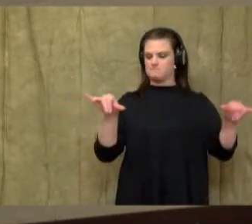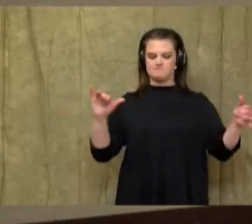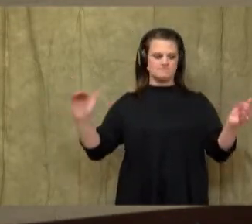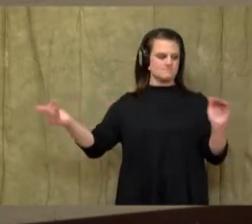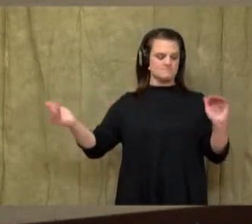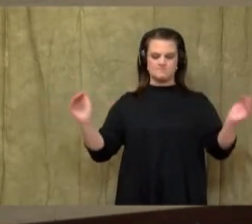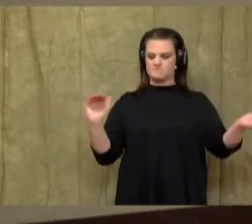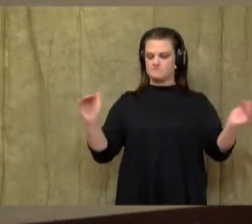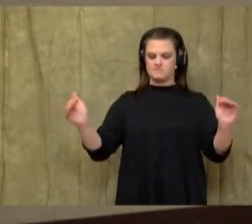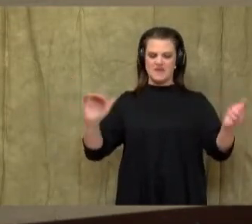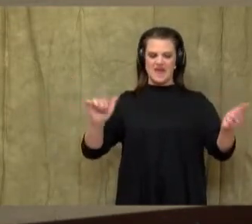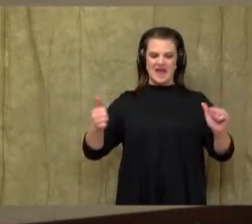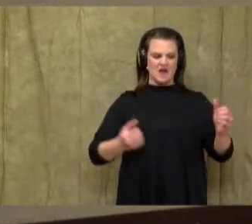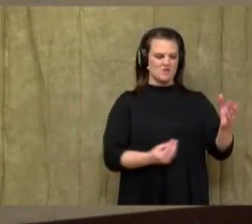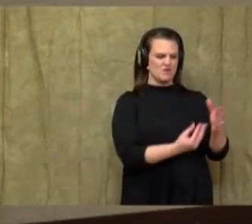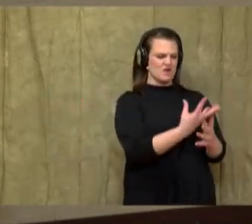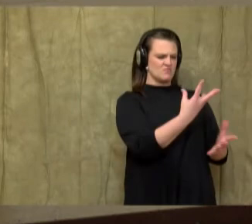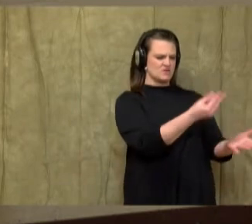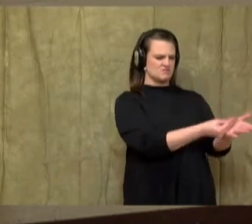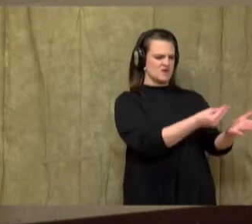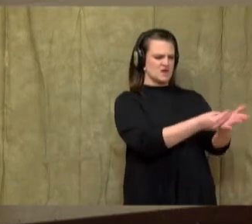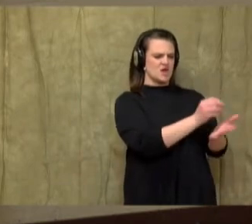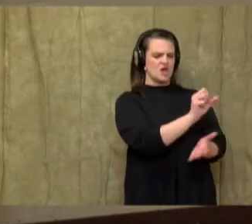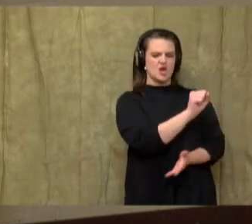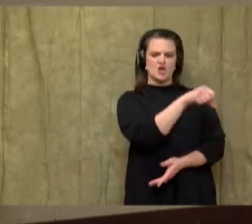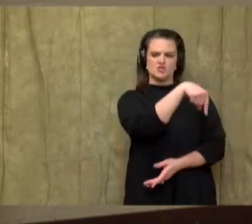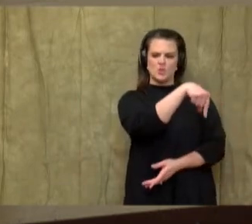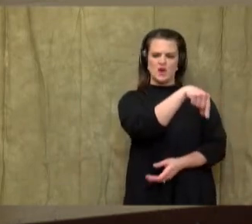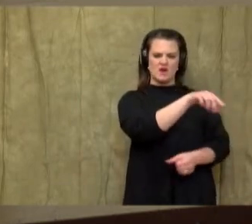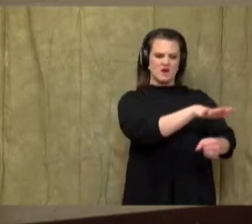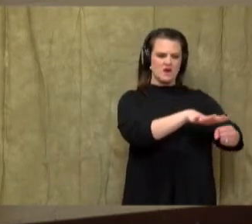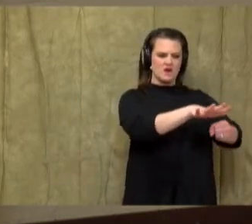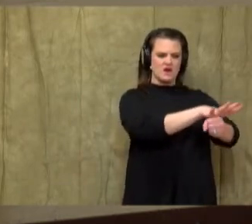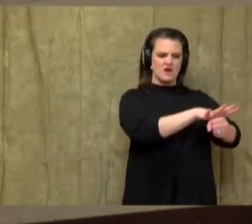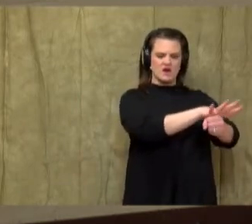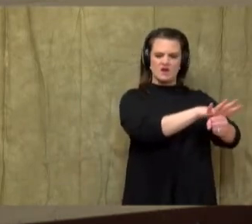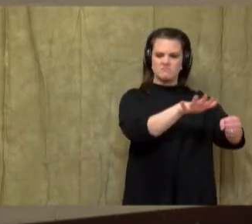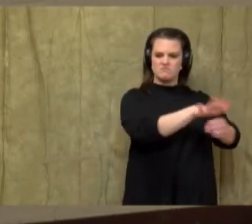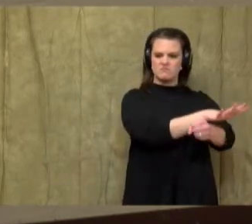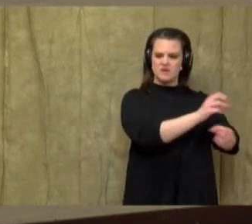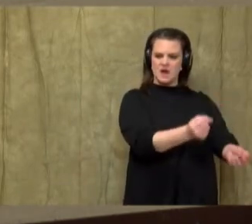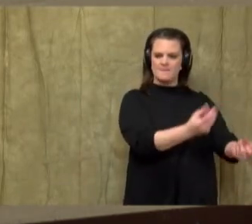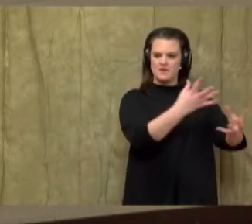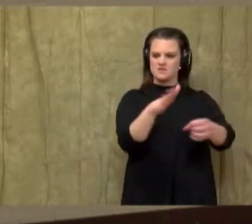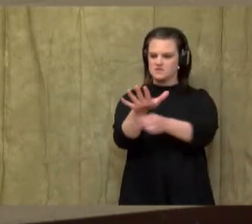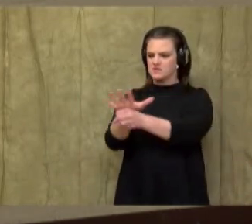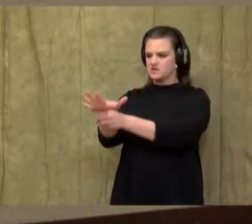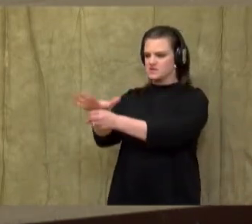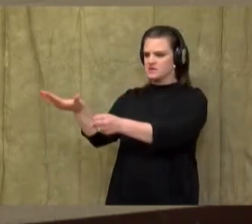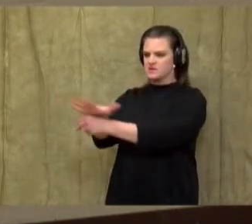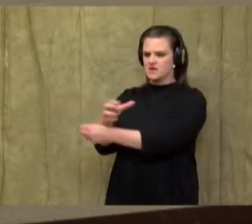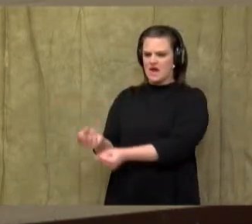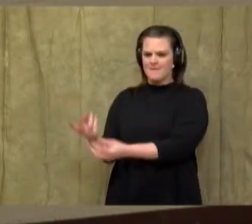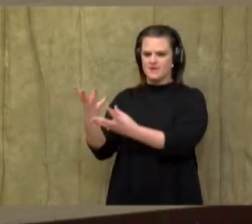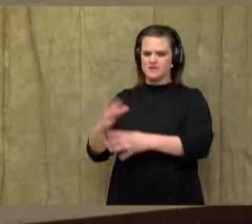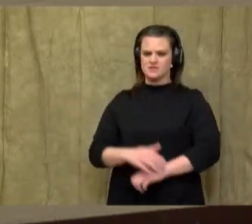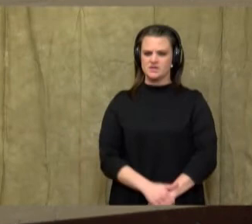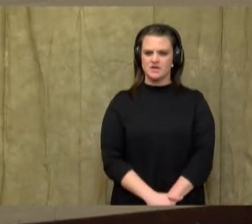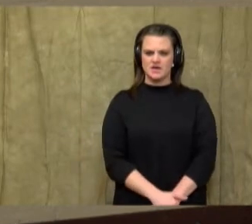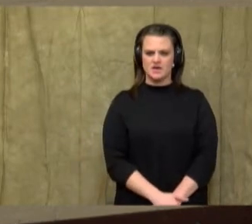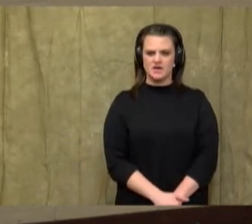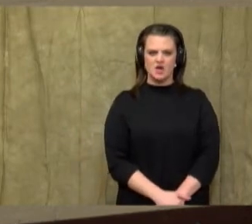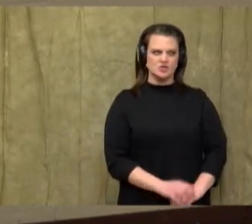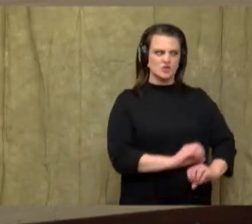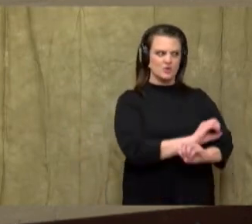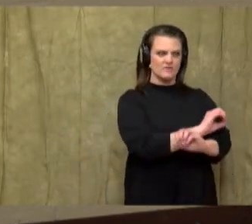at how much each would cost and the square footage that they would cover. If there's no square feet, that means there's